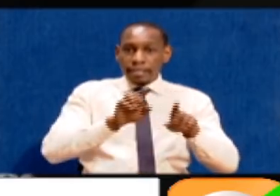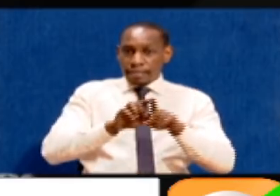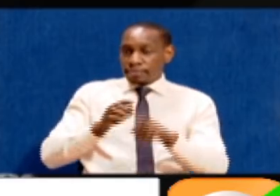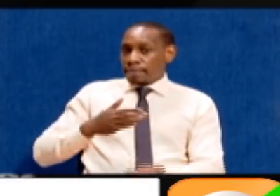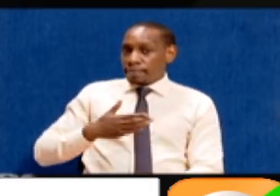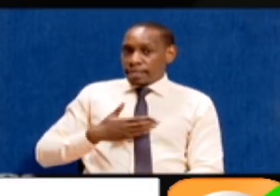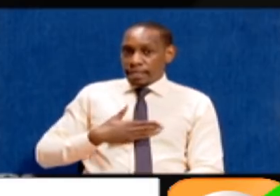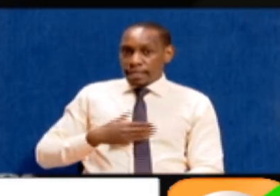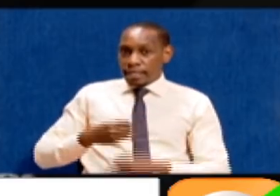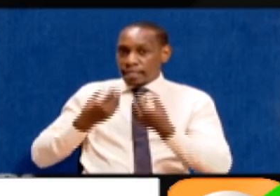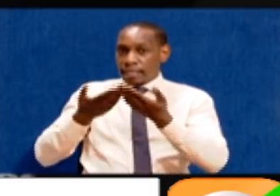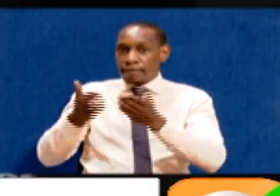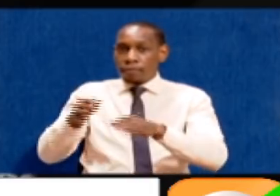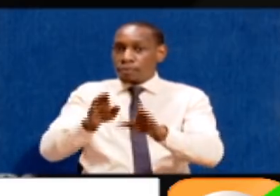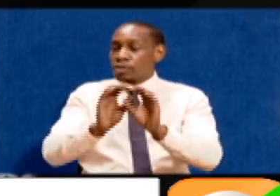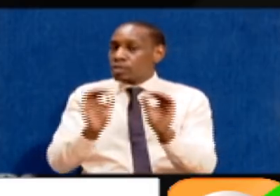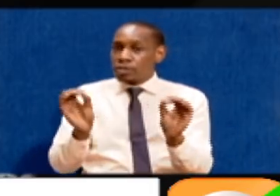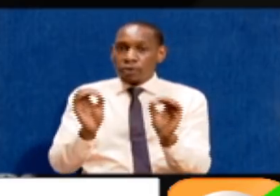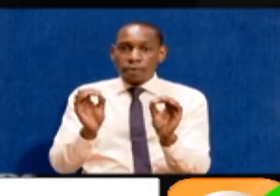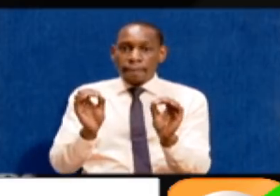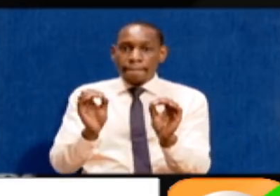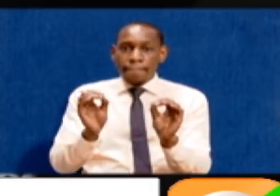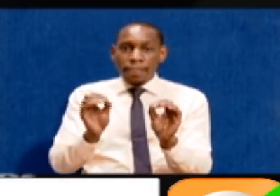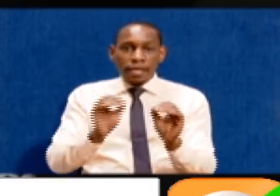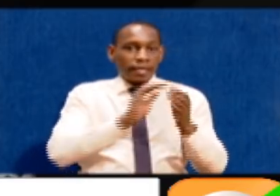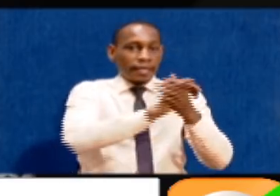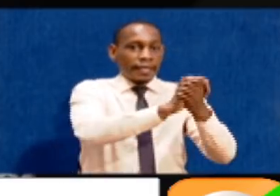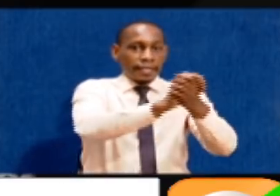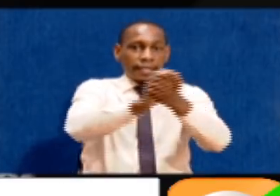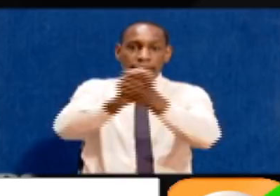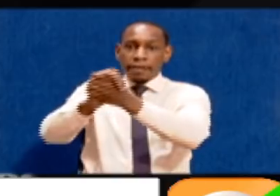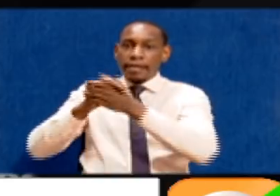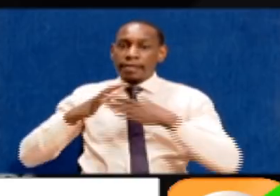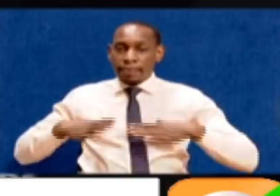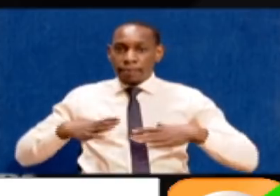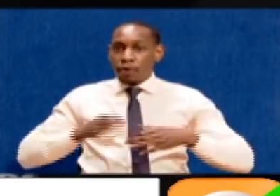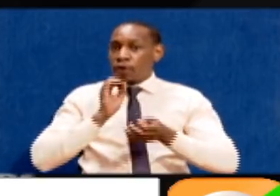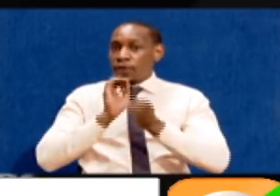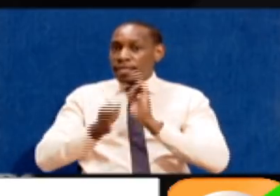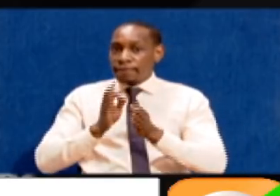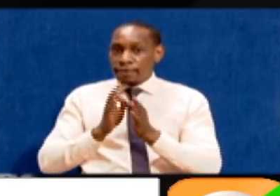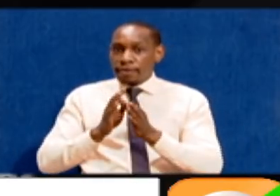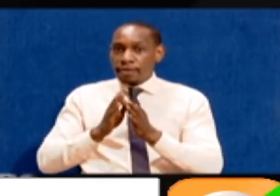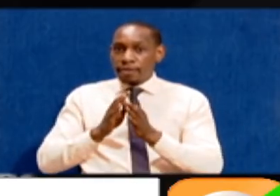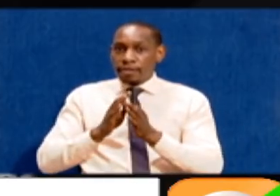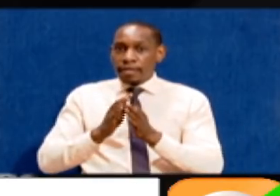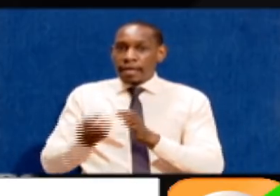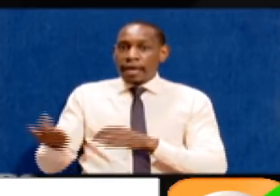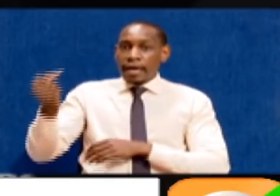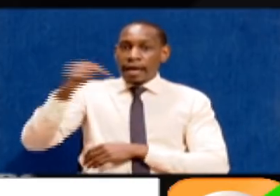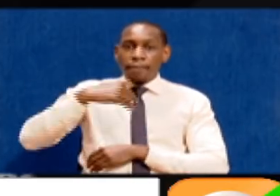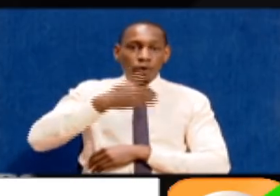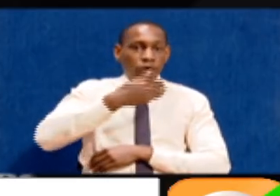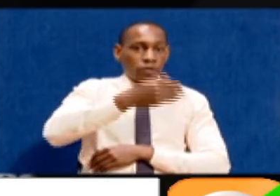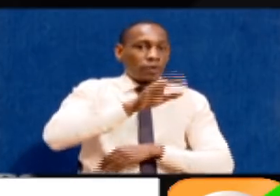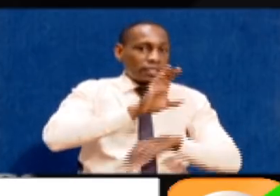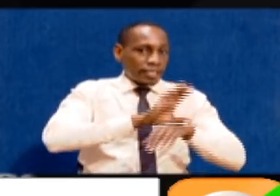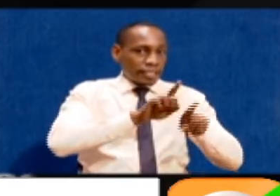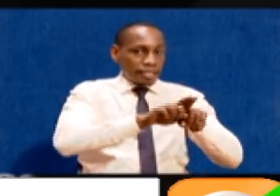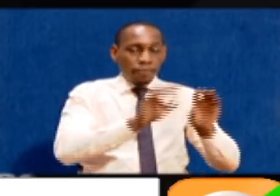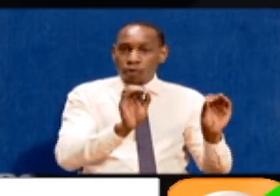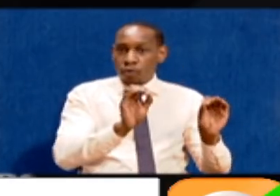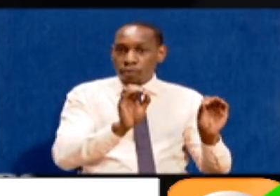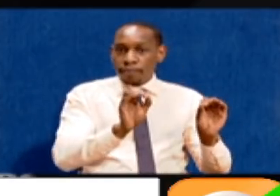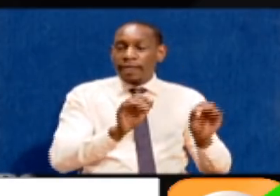and I would do not give them opportunity to greet the people if they are not regular attendees of our